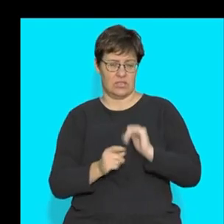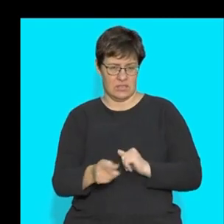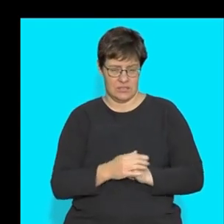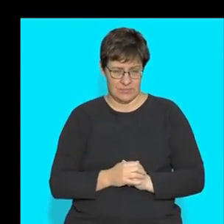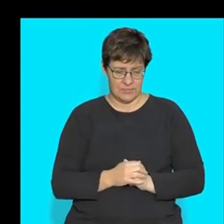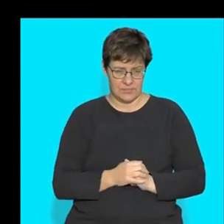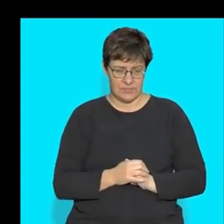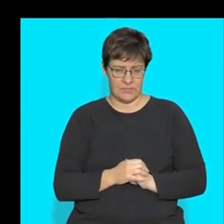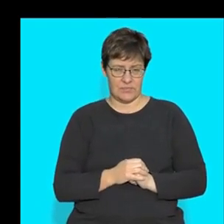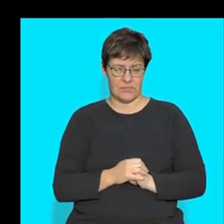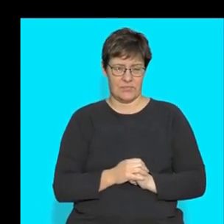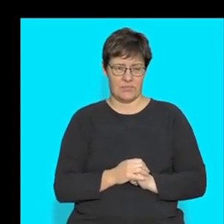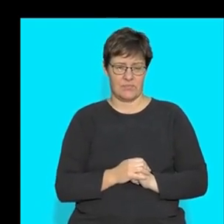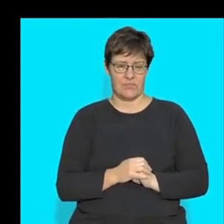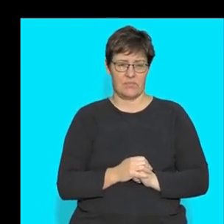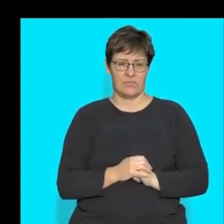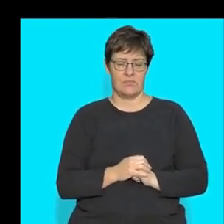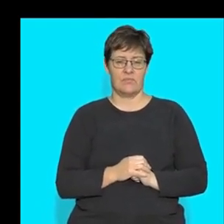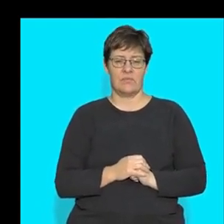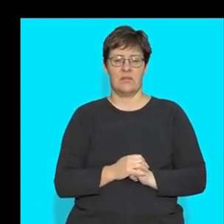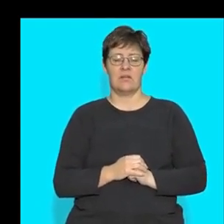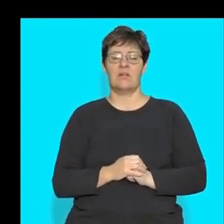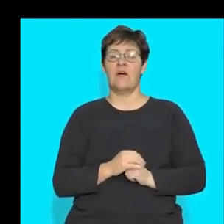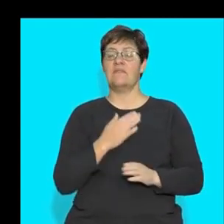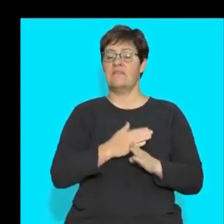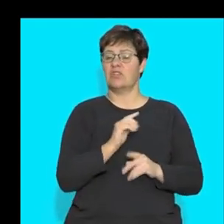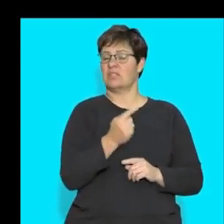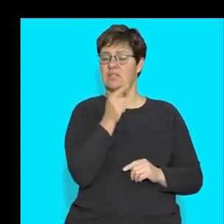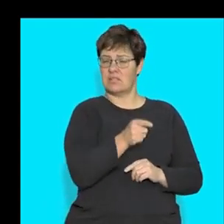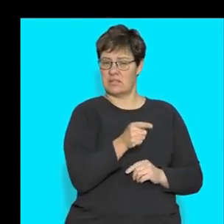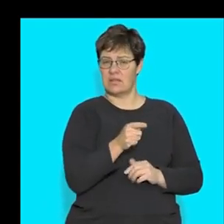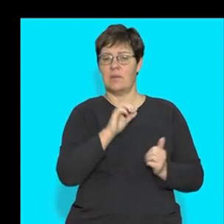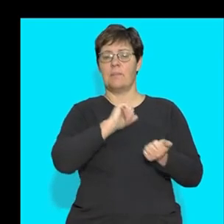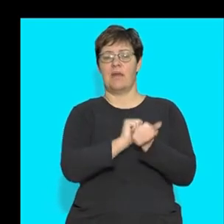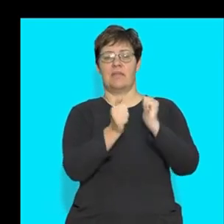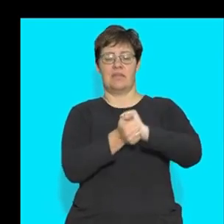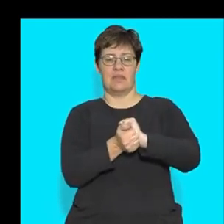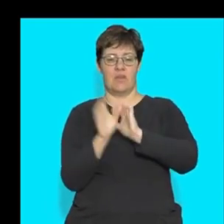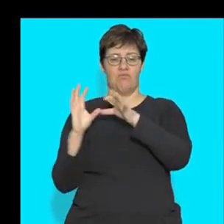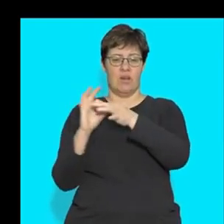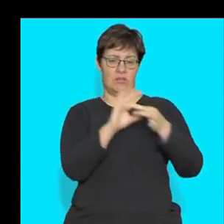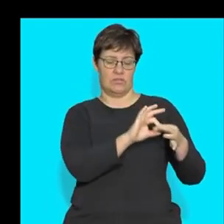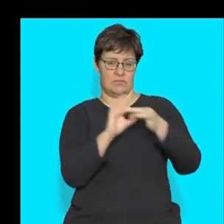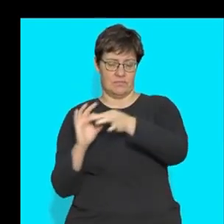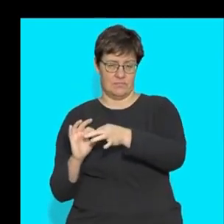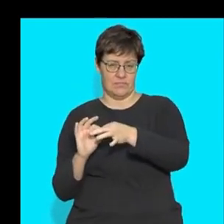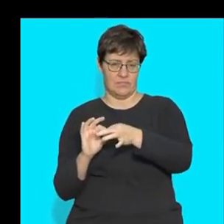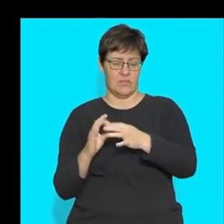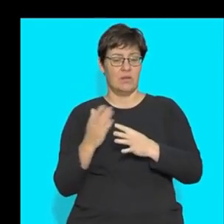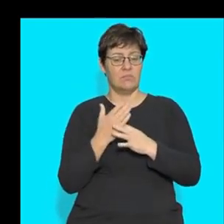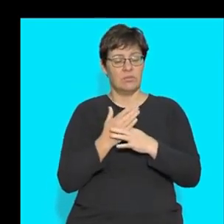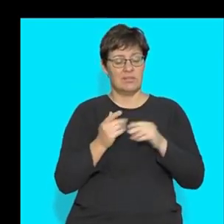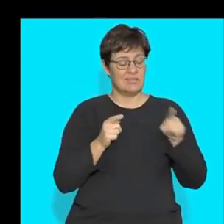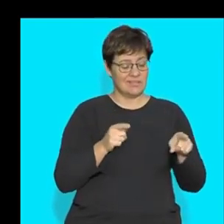which we're going to talk about. Firstly, a function will be a mathematical relationship